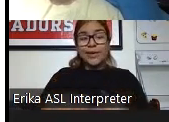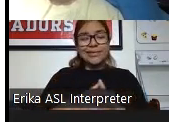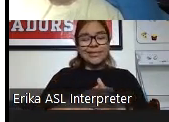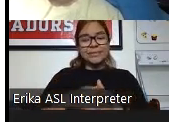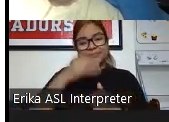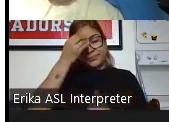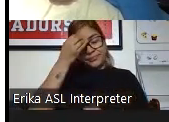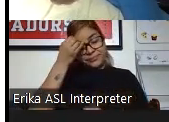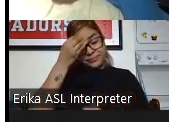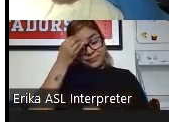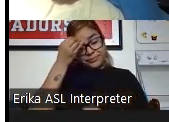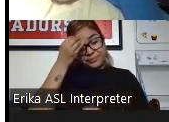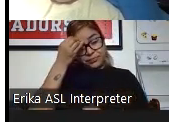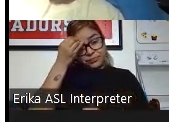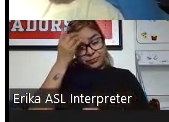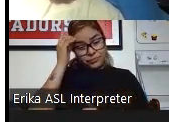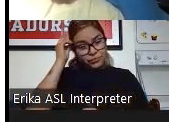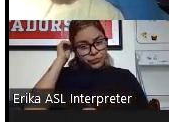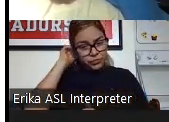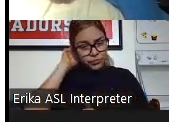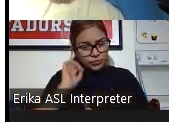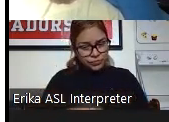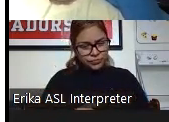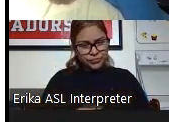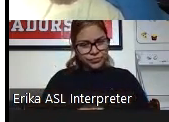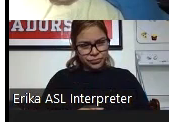of accessible options and